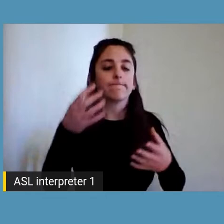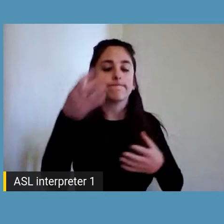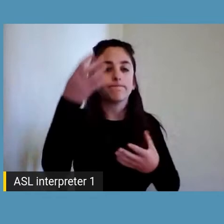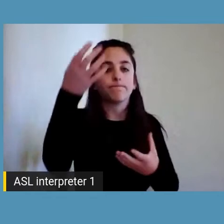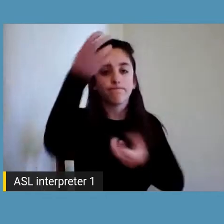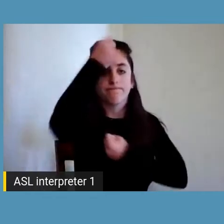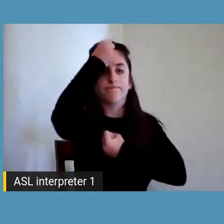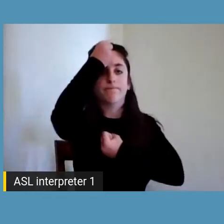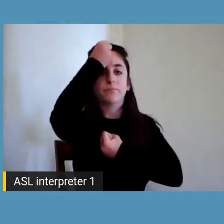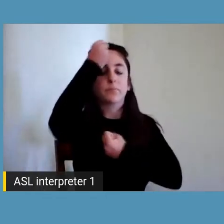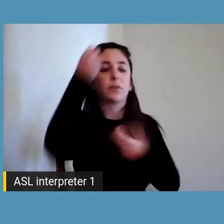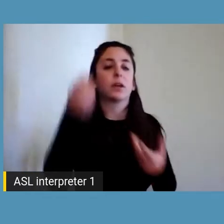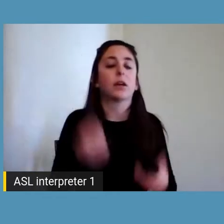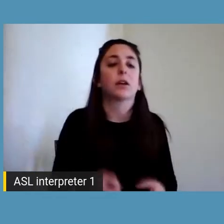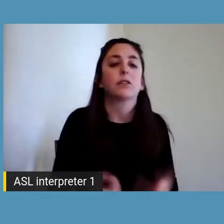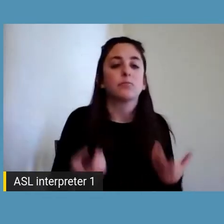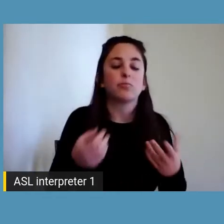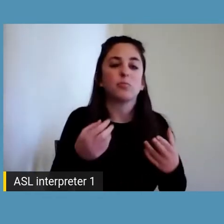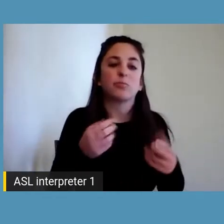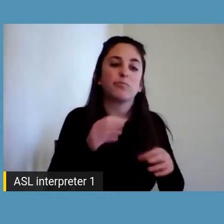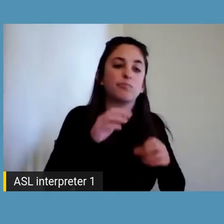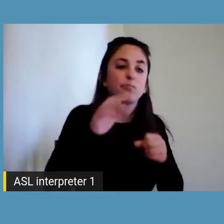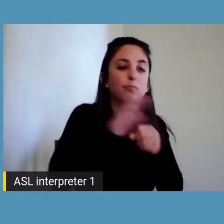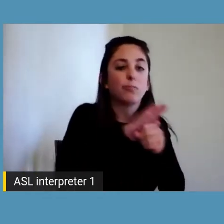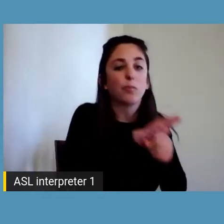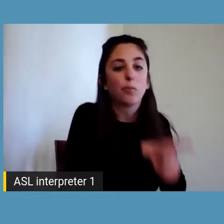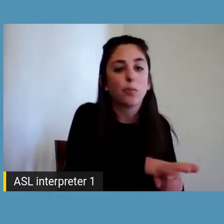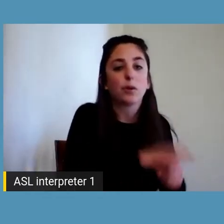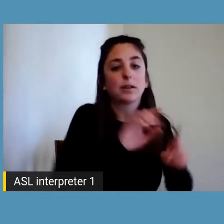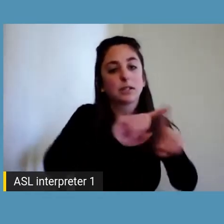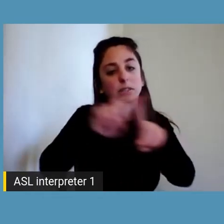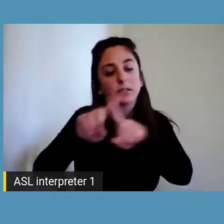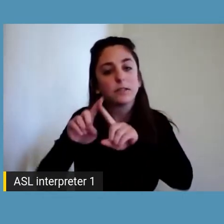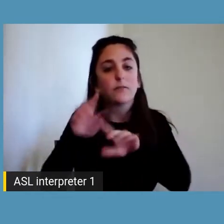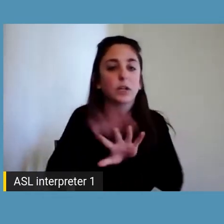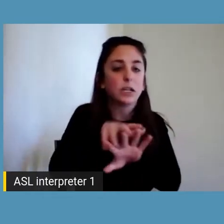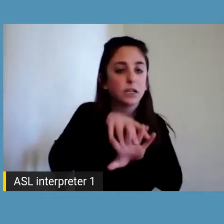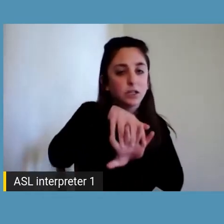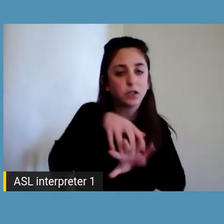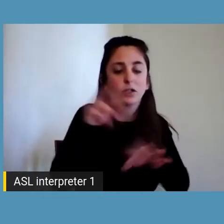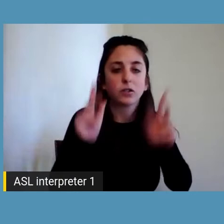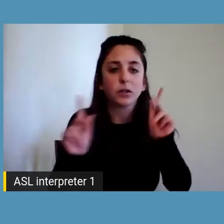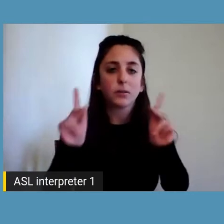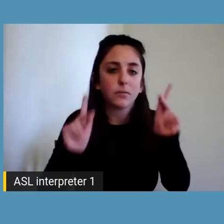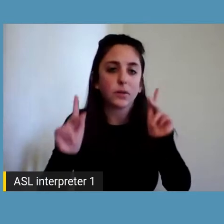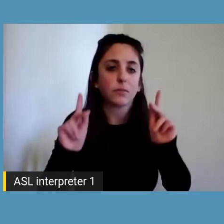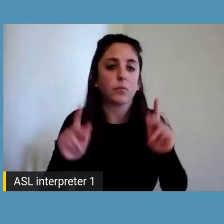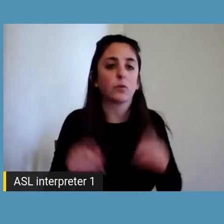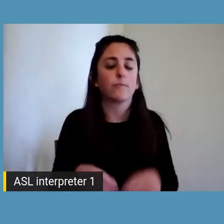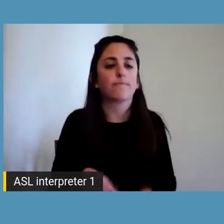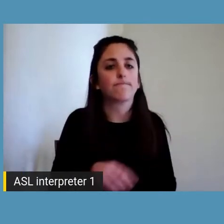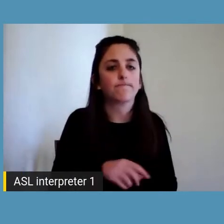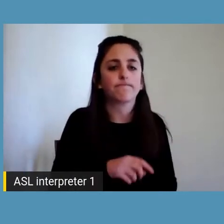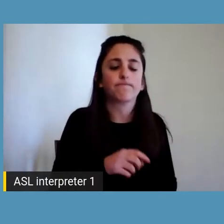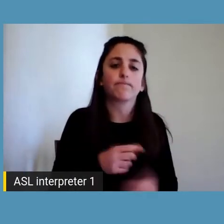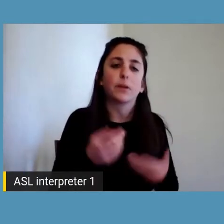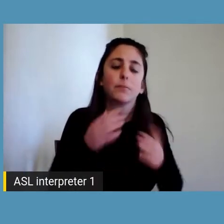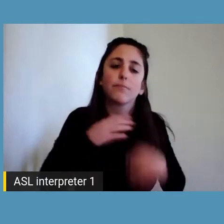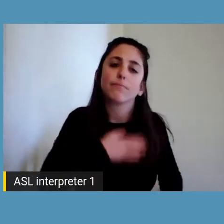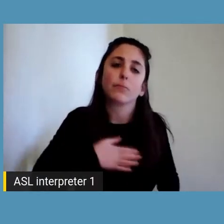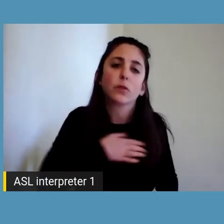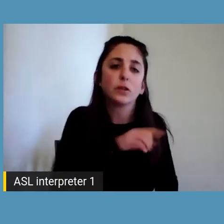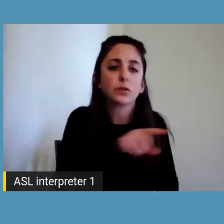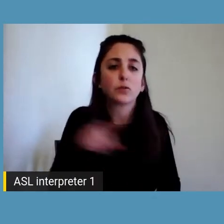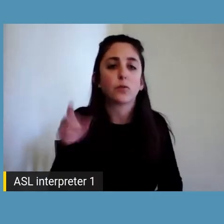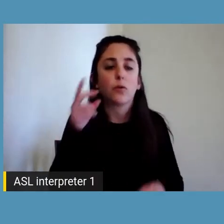the exclusions and erasures of many Native peoples throughout the United States and beyond. We ask you to reflect on the place where you reside and work,